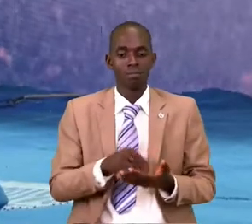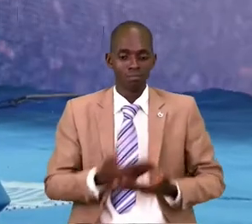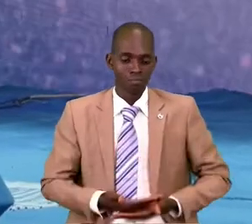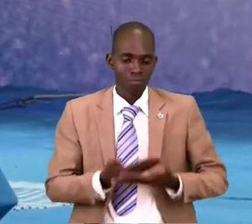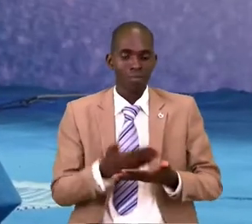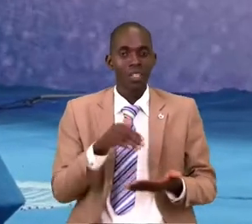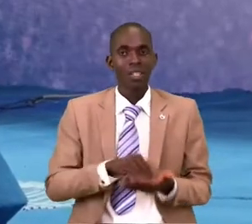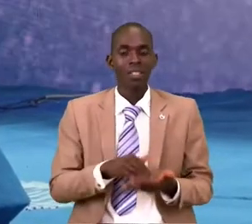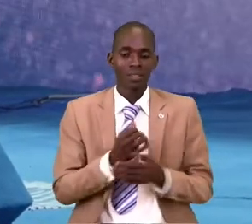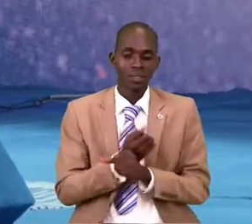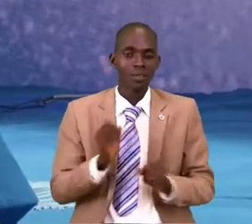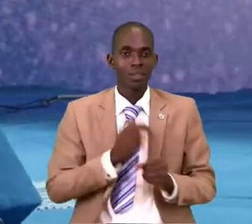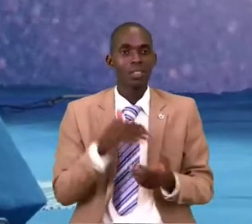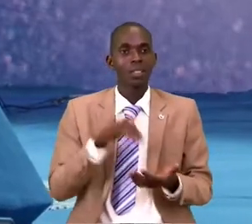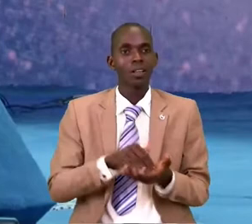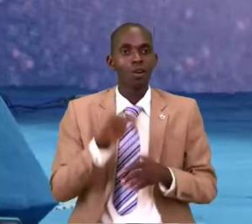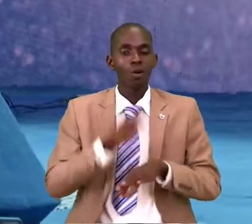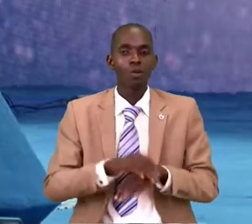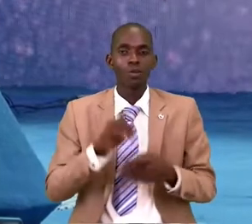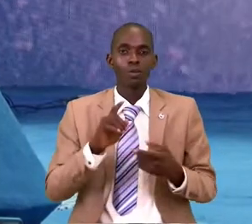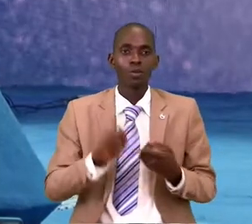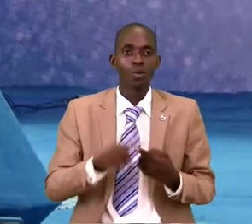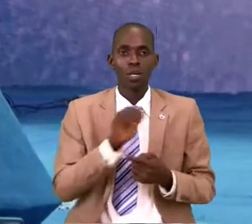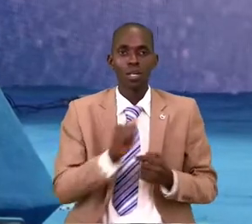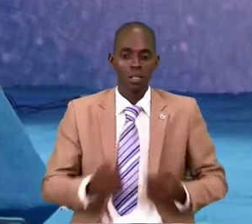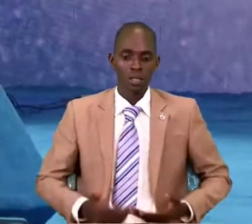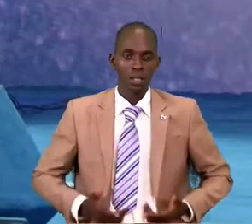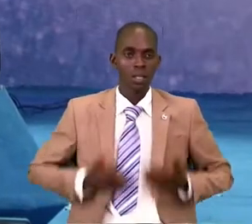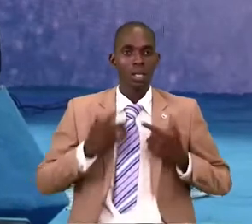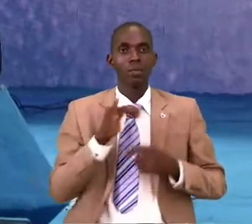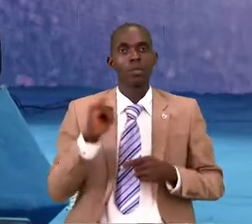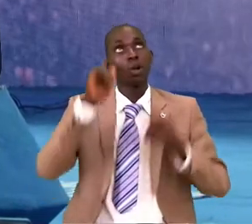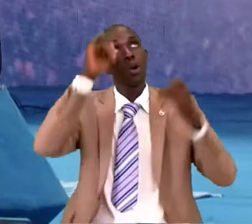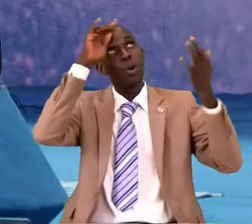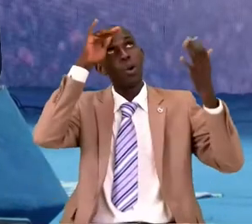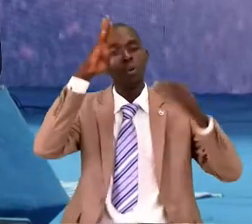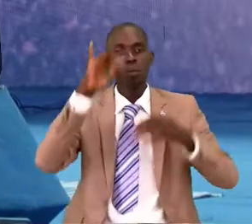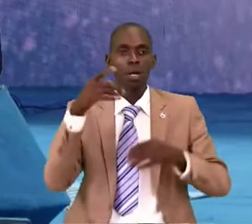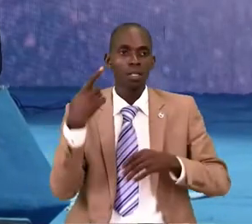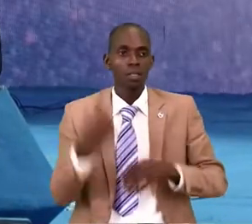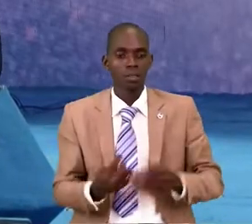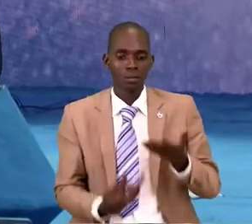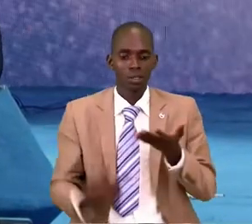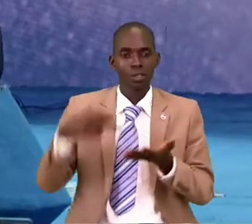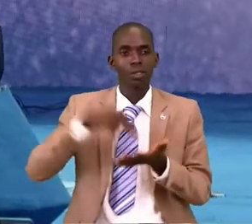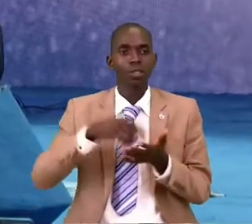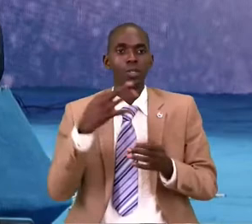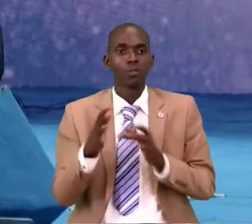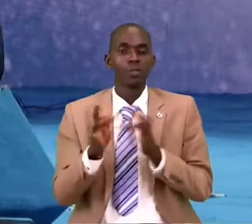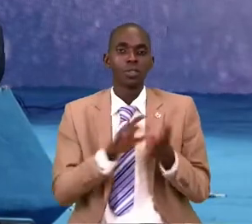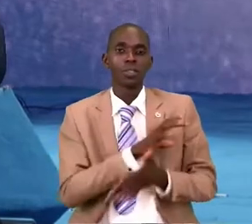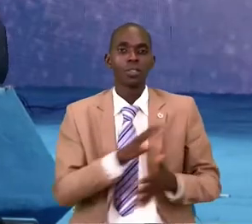resurrection of Jesus Christ from the dead. And then in verse 4, it says, to an